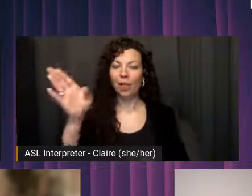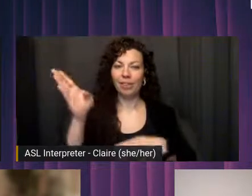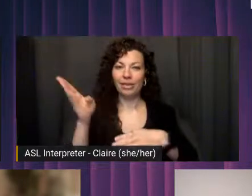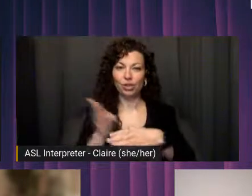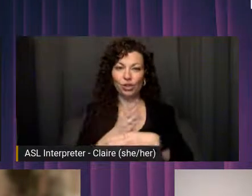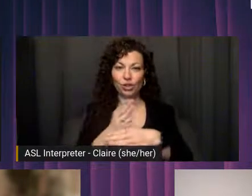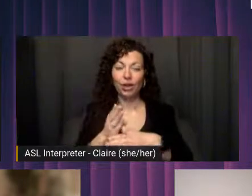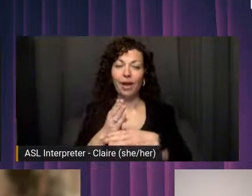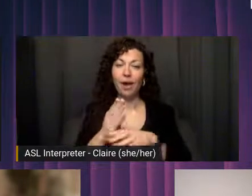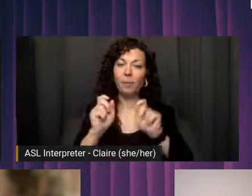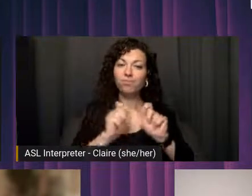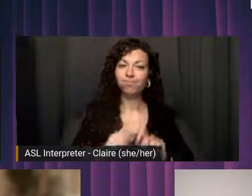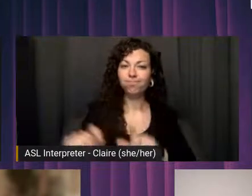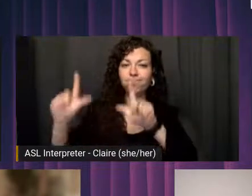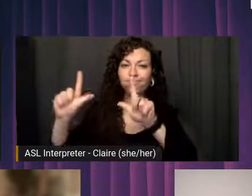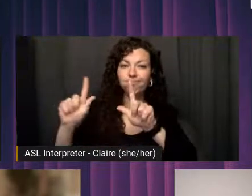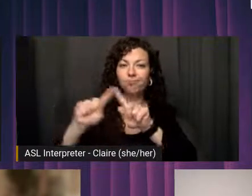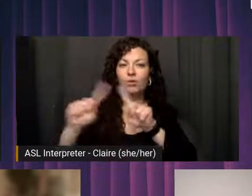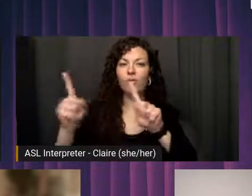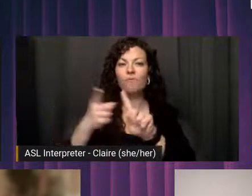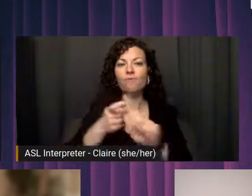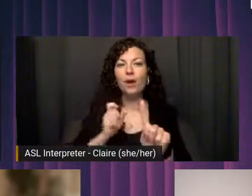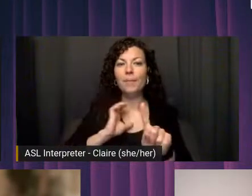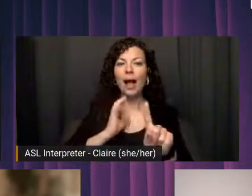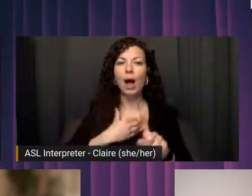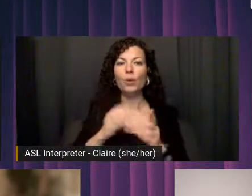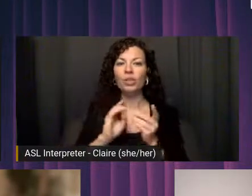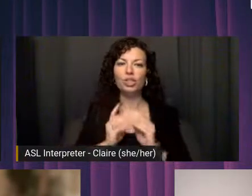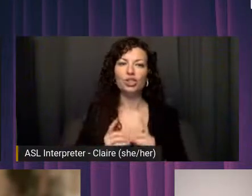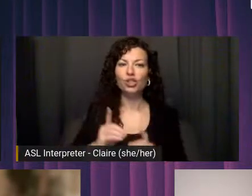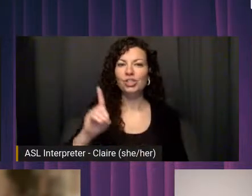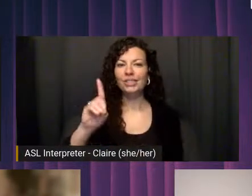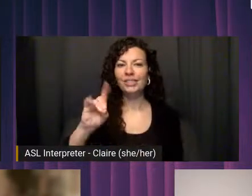digital storytelling series, where we invited artists to